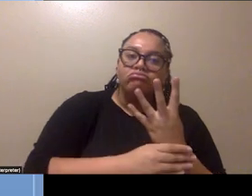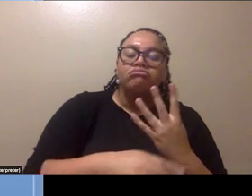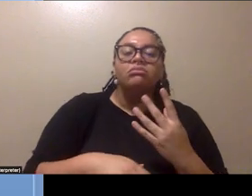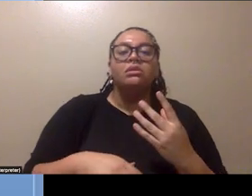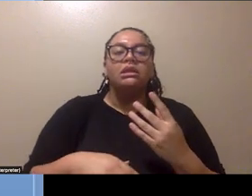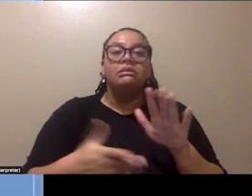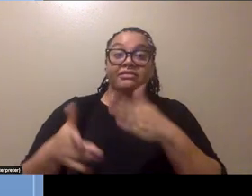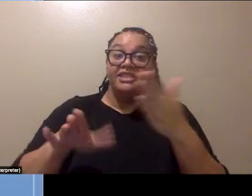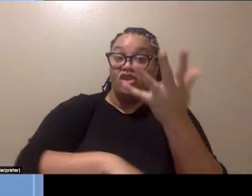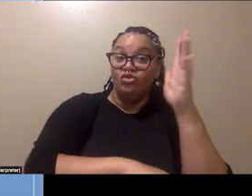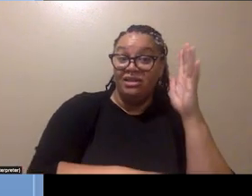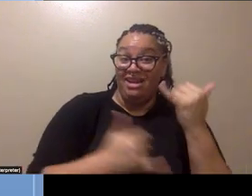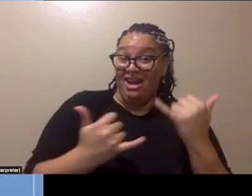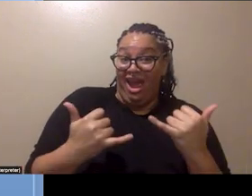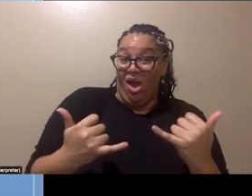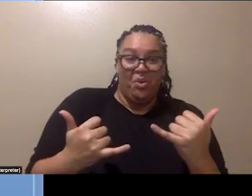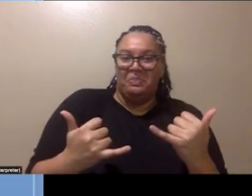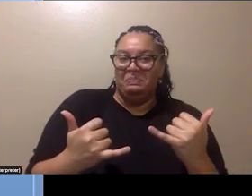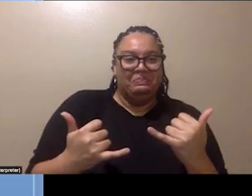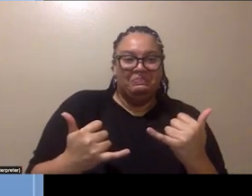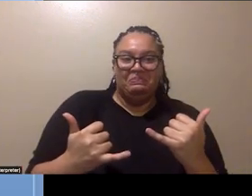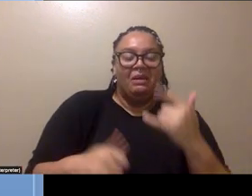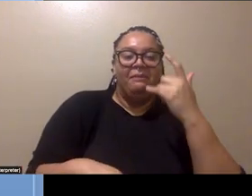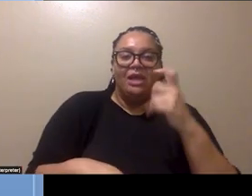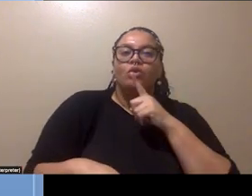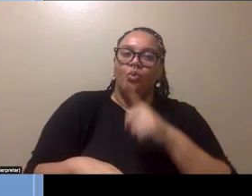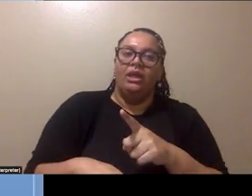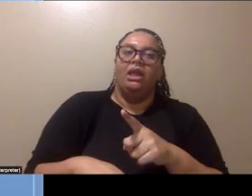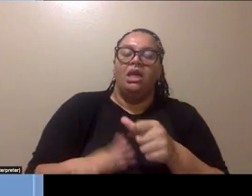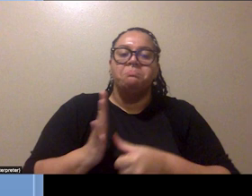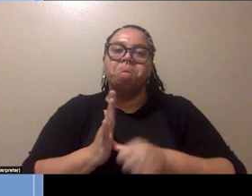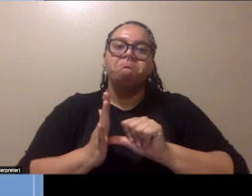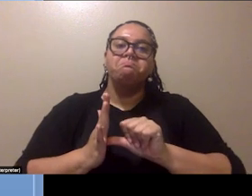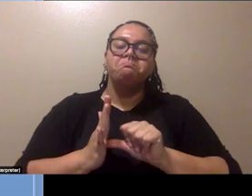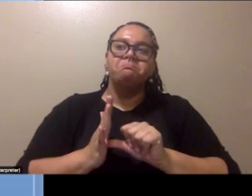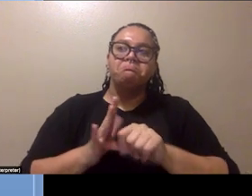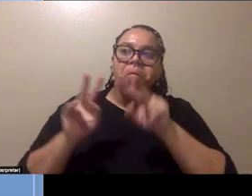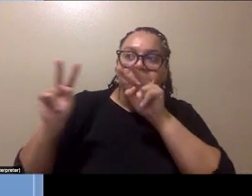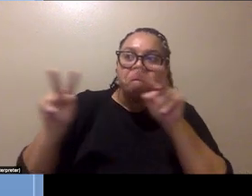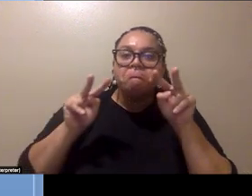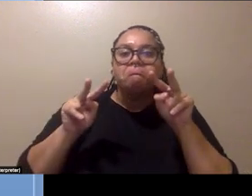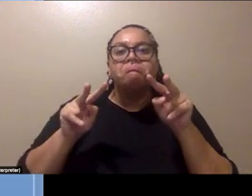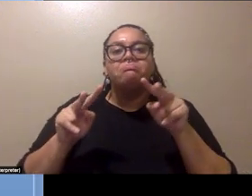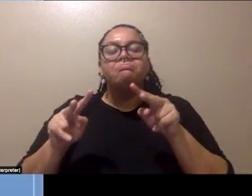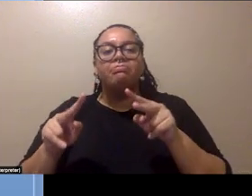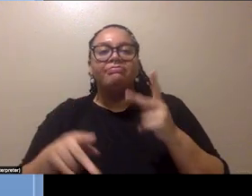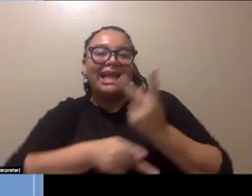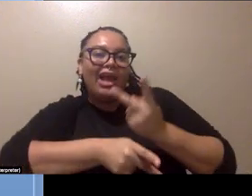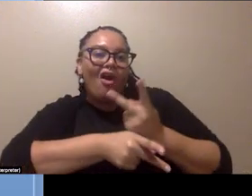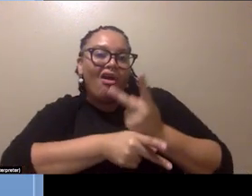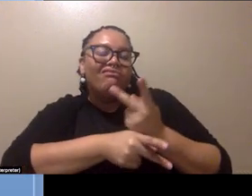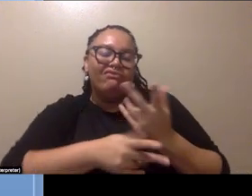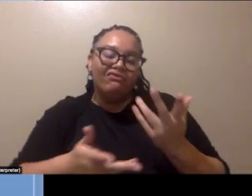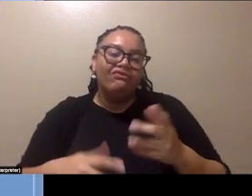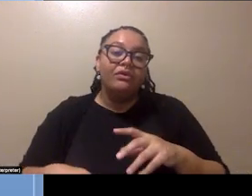and developing larger dead trees, you really don't get that in these more intensively managed stands that are harvested more frequently.